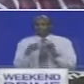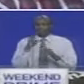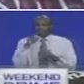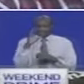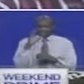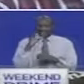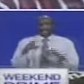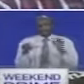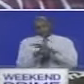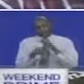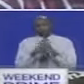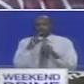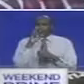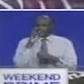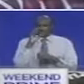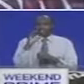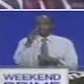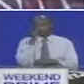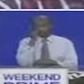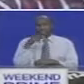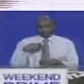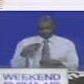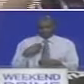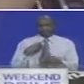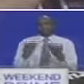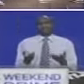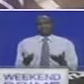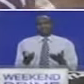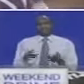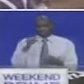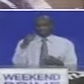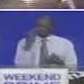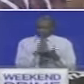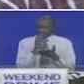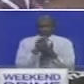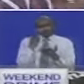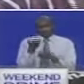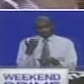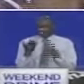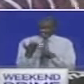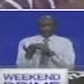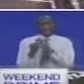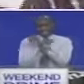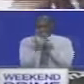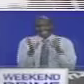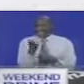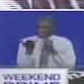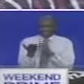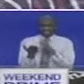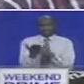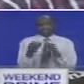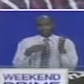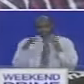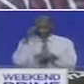their culpability is beyond reasonable doubt because it is documented in a document authored by none other than